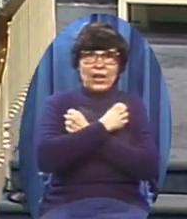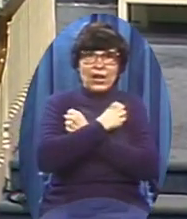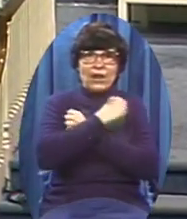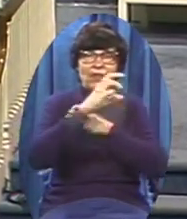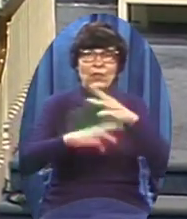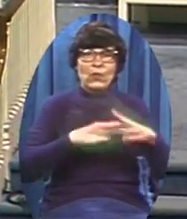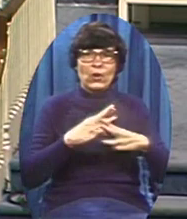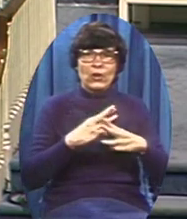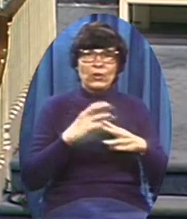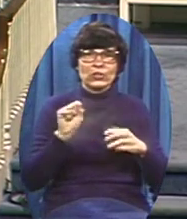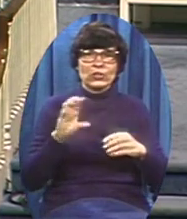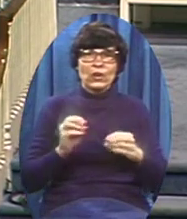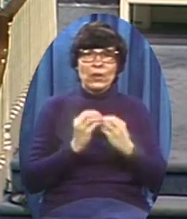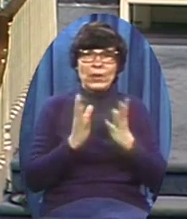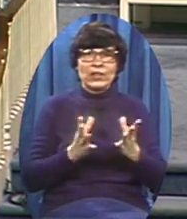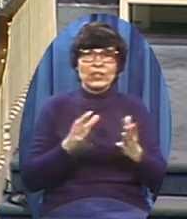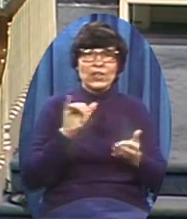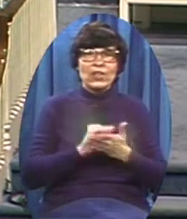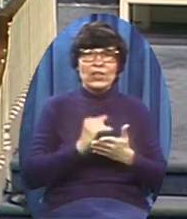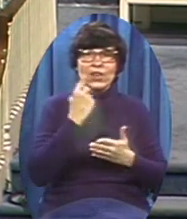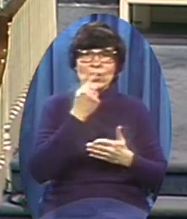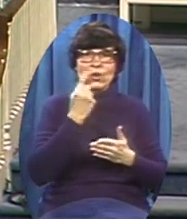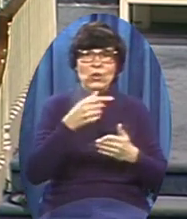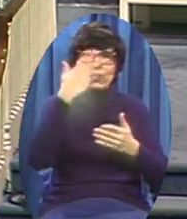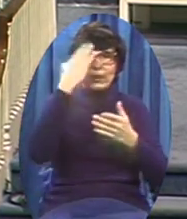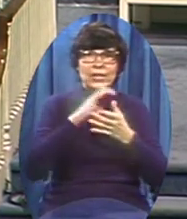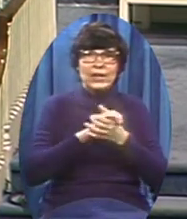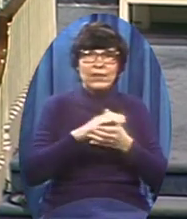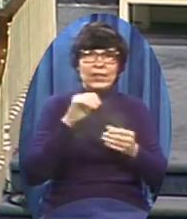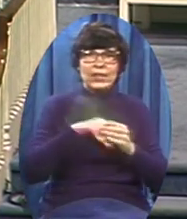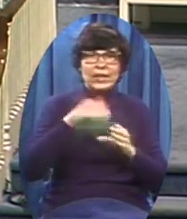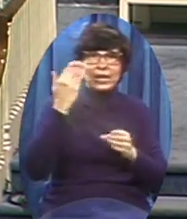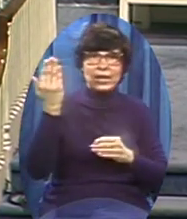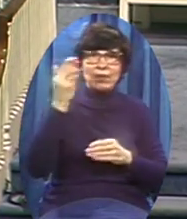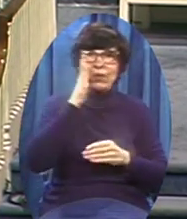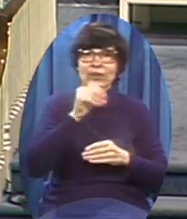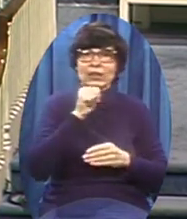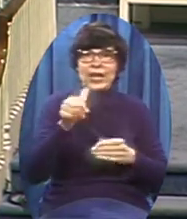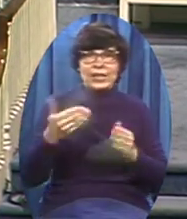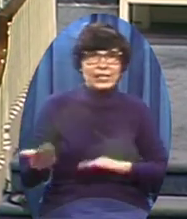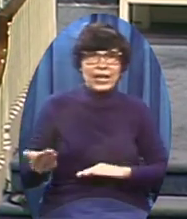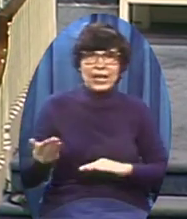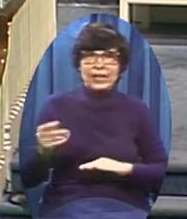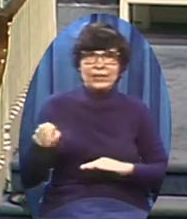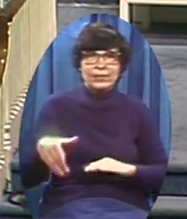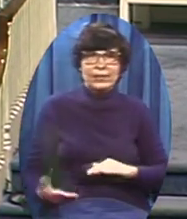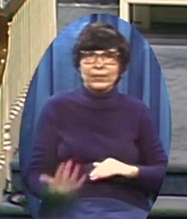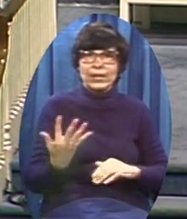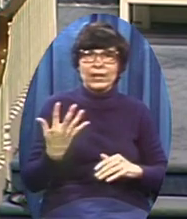that whosoever believeth in Him should not perish, but have this wonderful